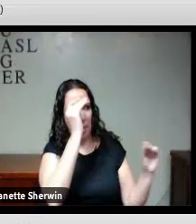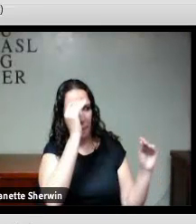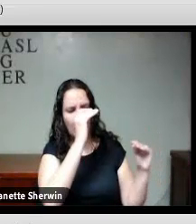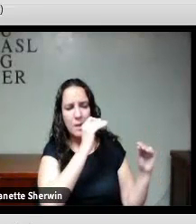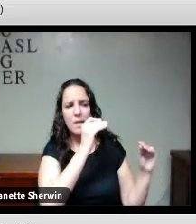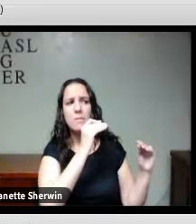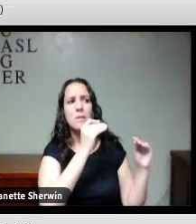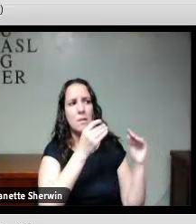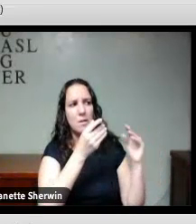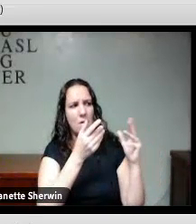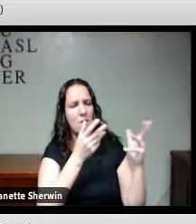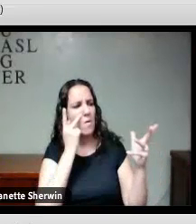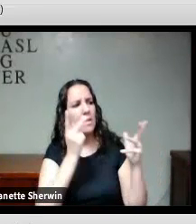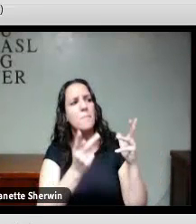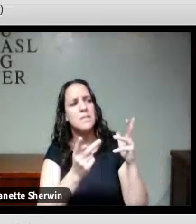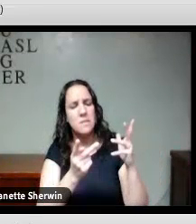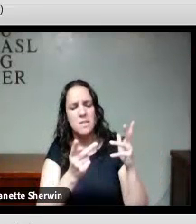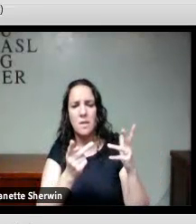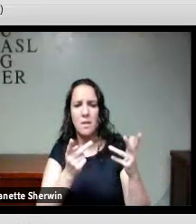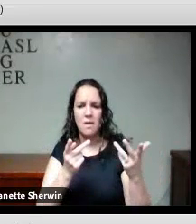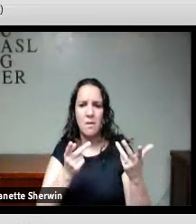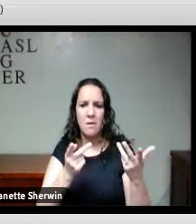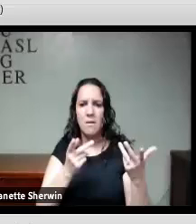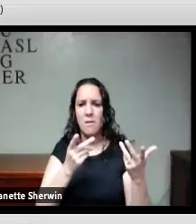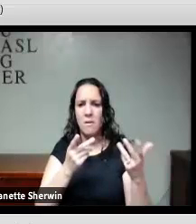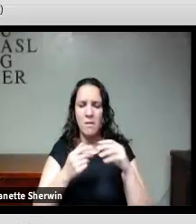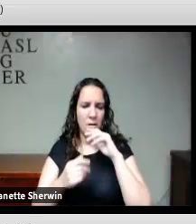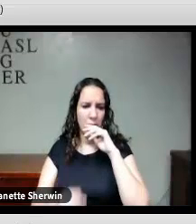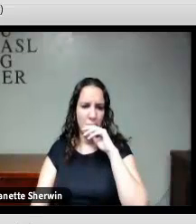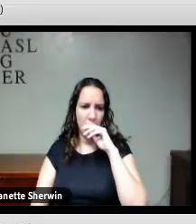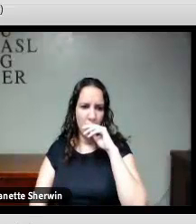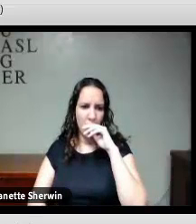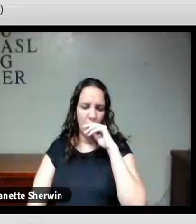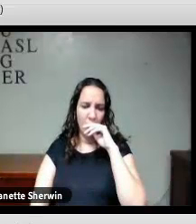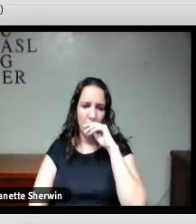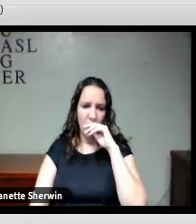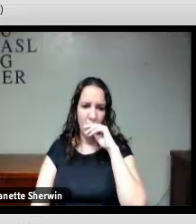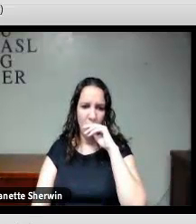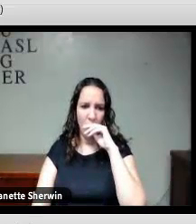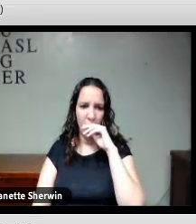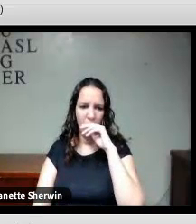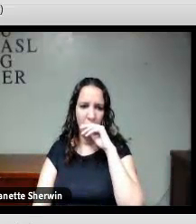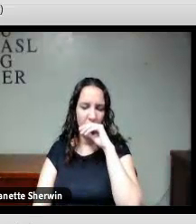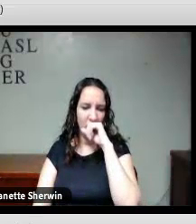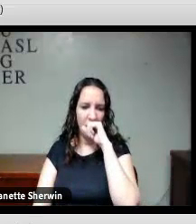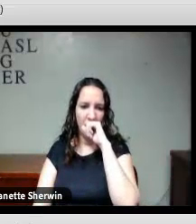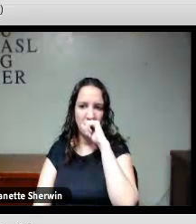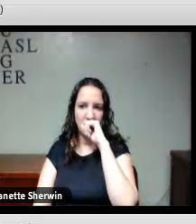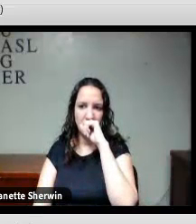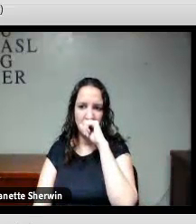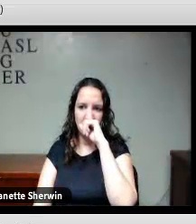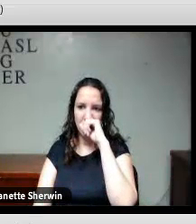routine, this is the way it works, this is why we do it this way, and this is it. This is how it is. Lynn says, but perhaps the acknowledgement will open her